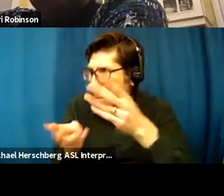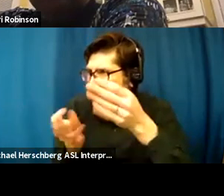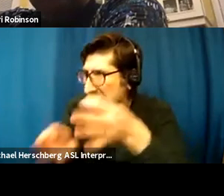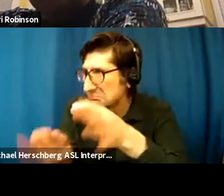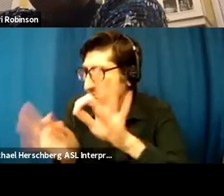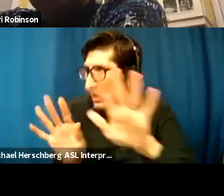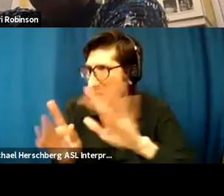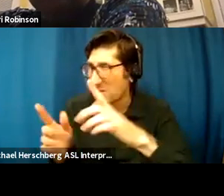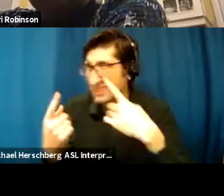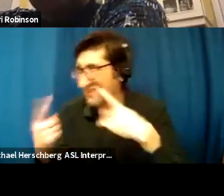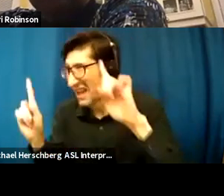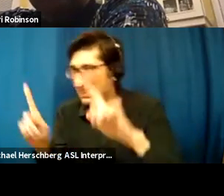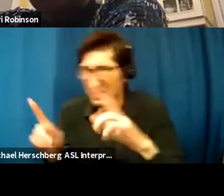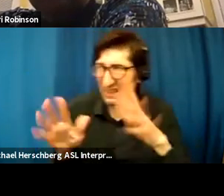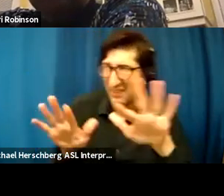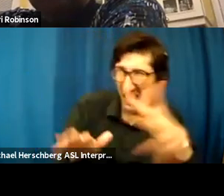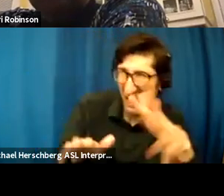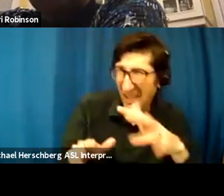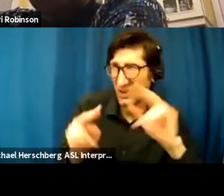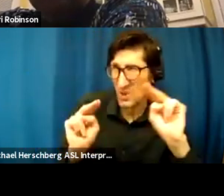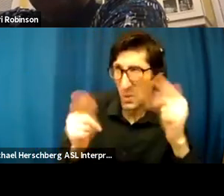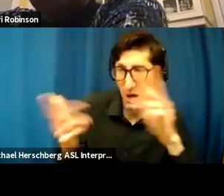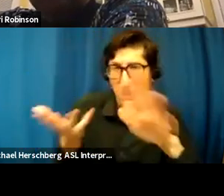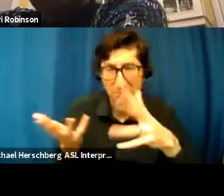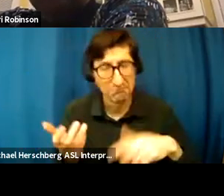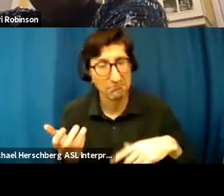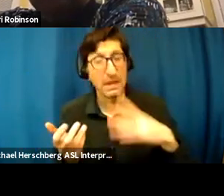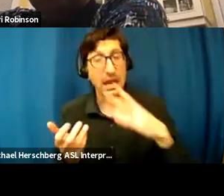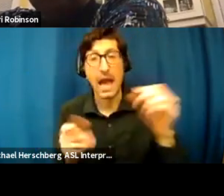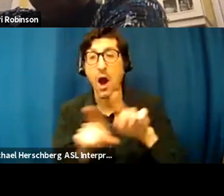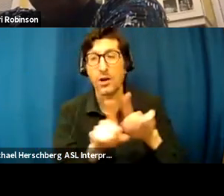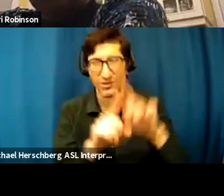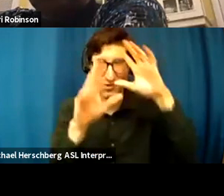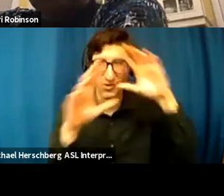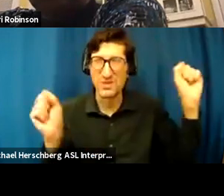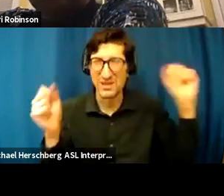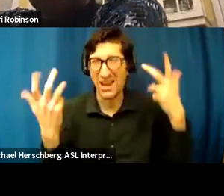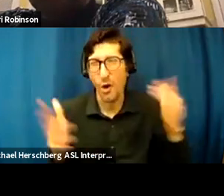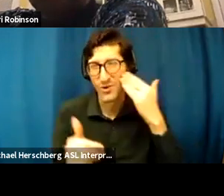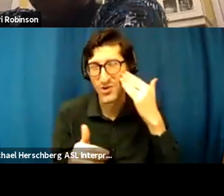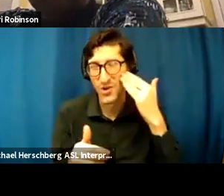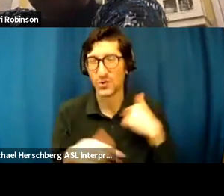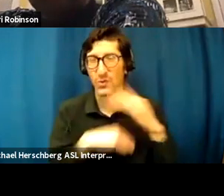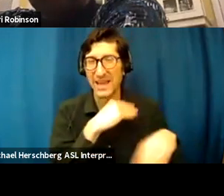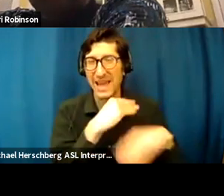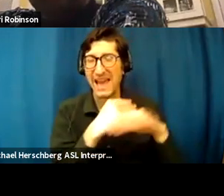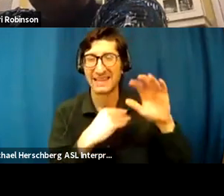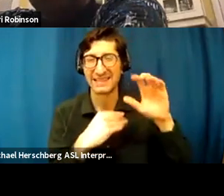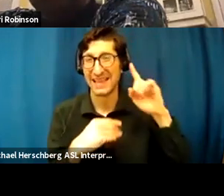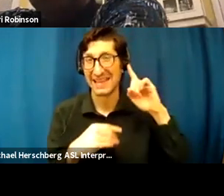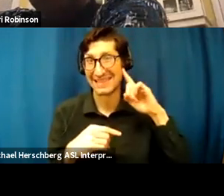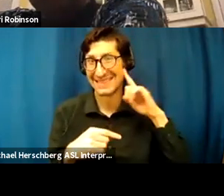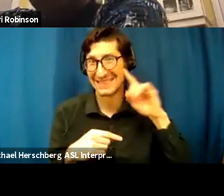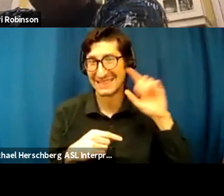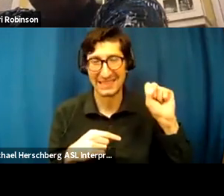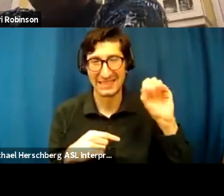least effective? And I think that, you know, we've also added in, the superintendent knows, we've added in some really cool features like soundboards where,